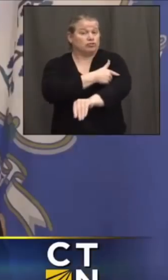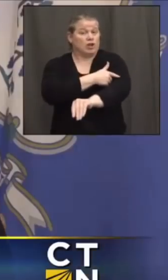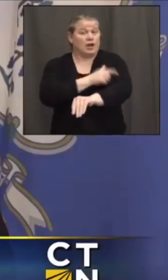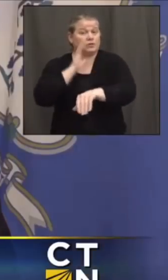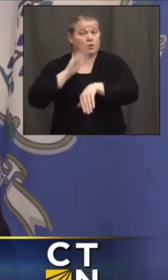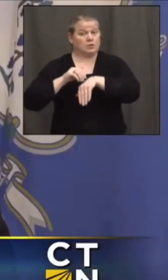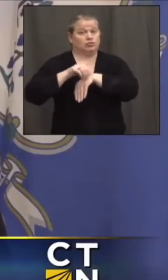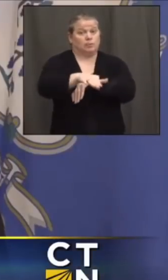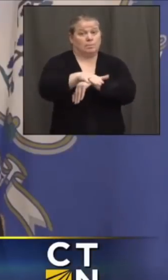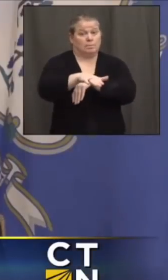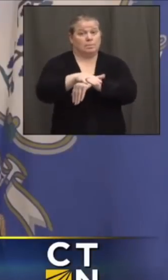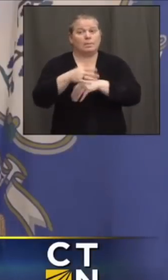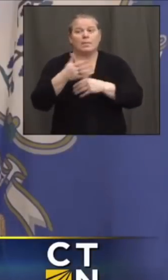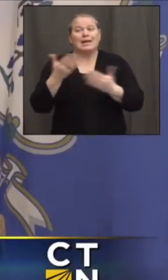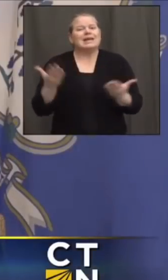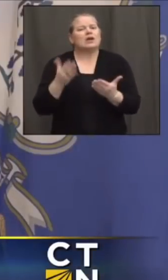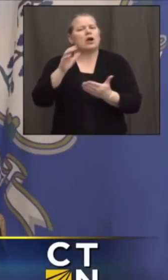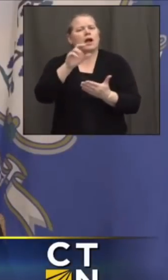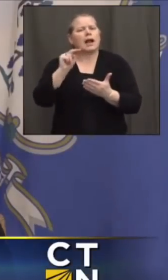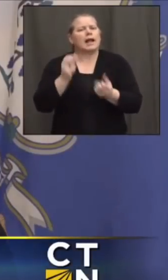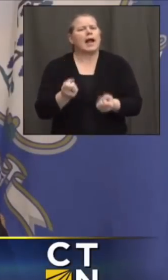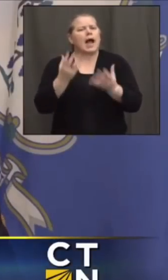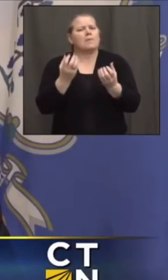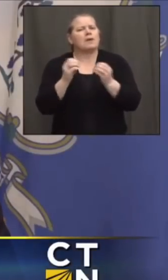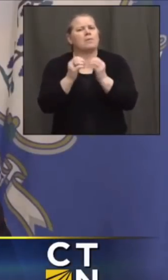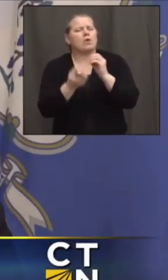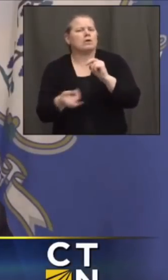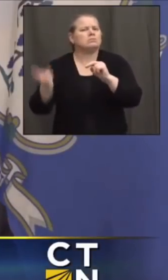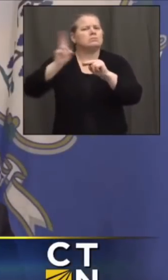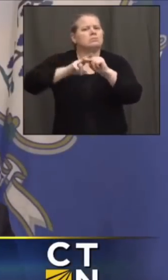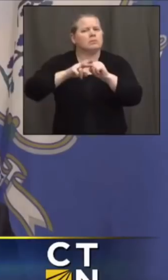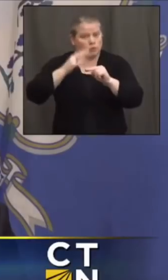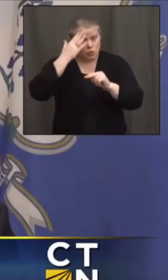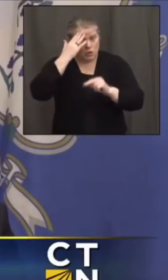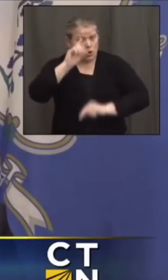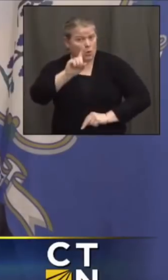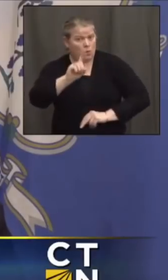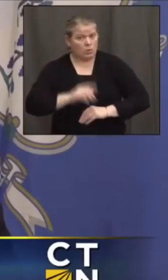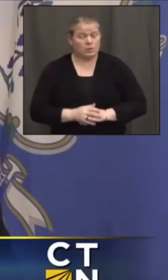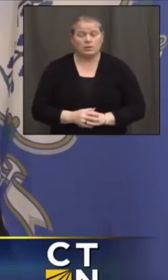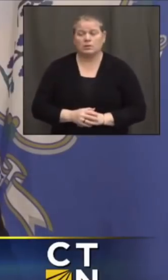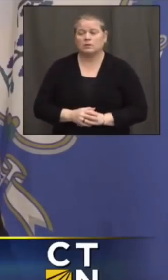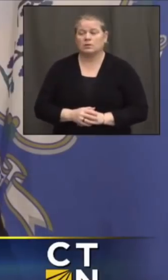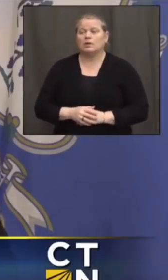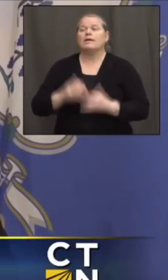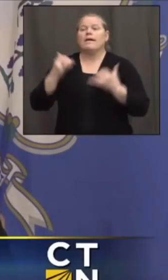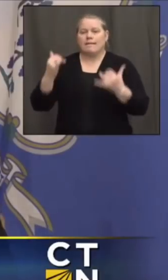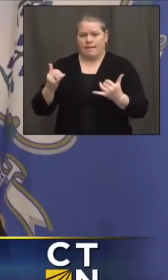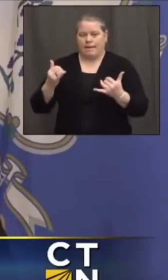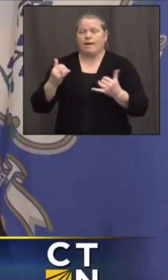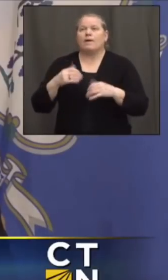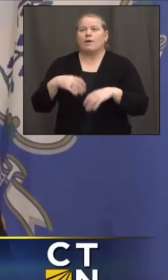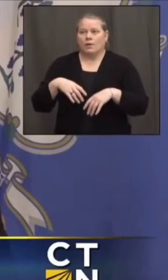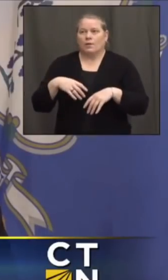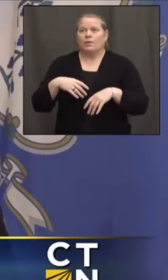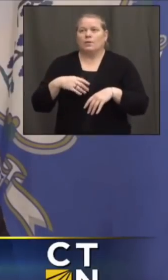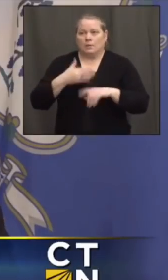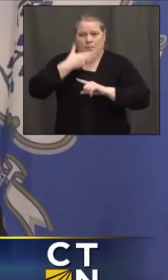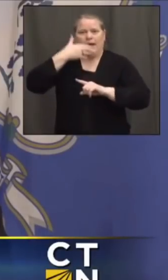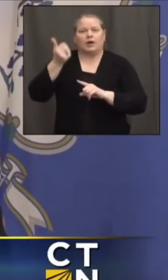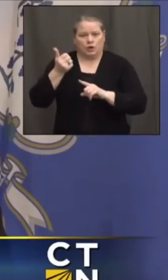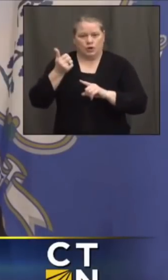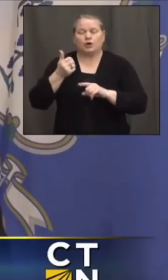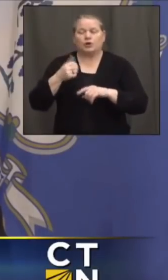We have better visibility than we had a month ago. The numbers are going up. I was talking to